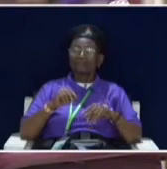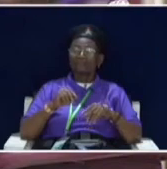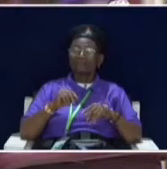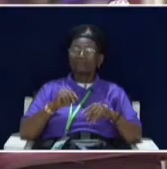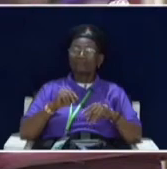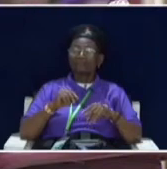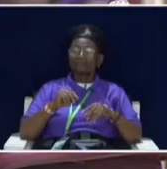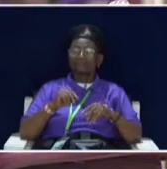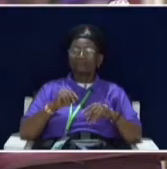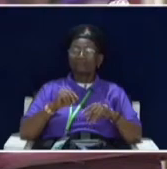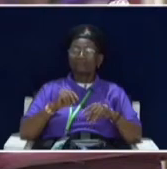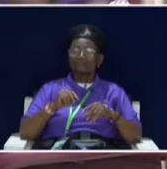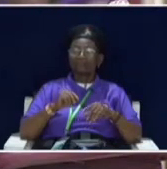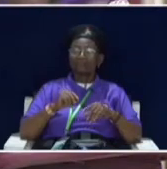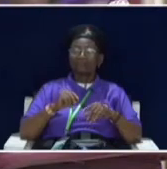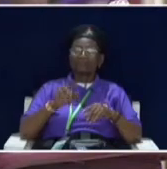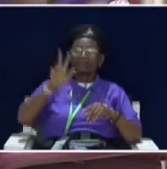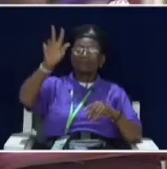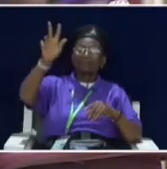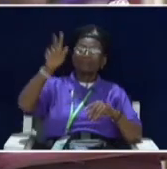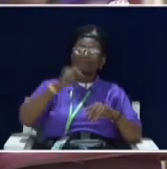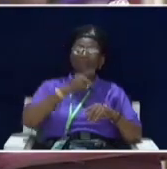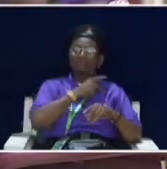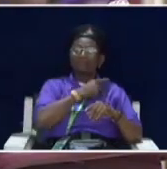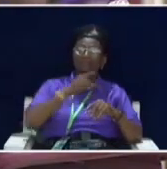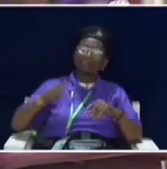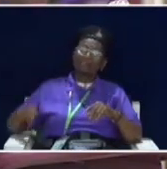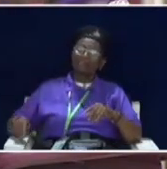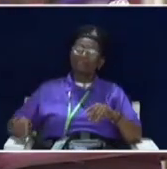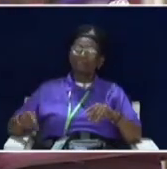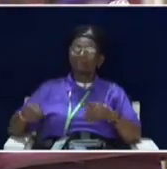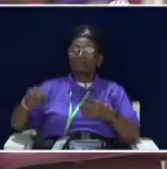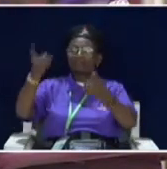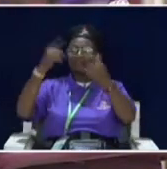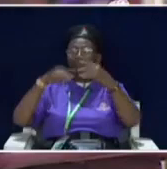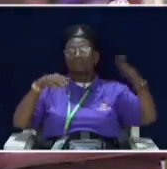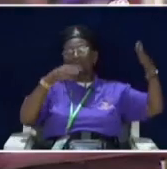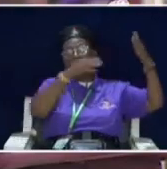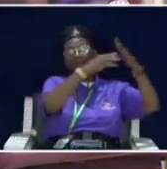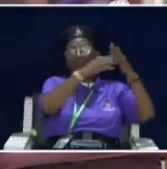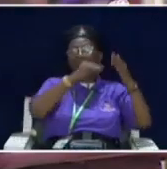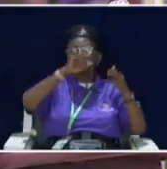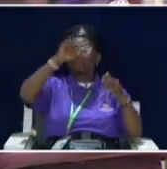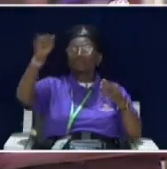30, 3 kings came against Jehoshaphat.